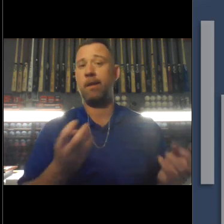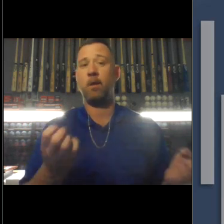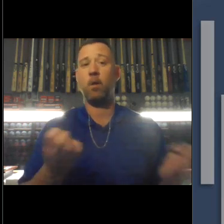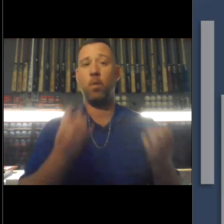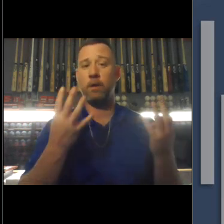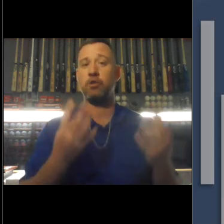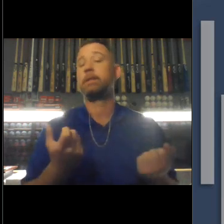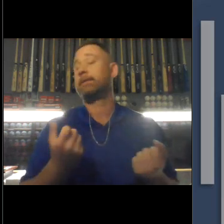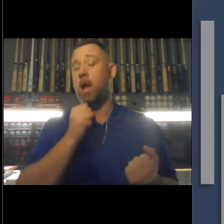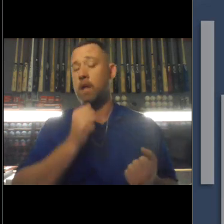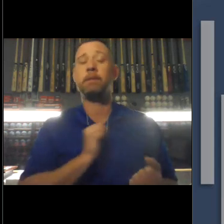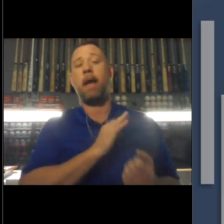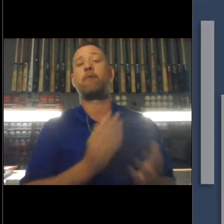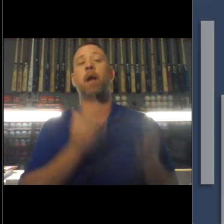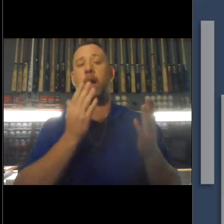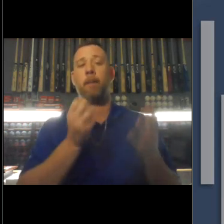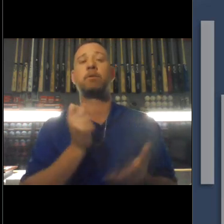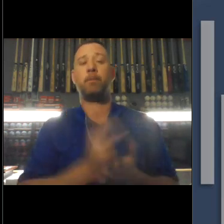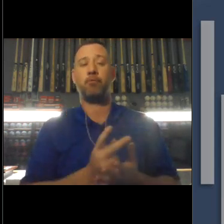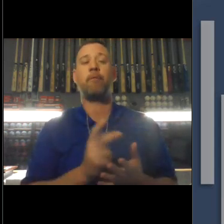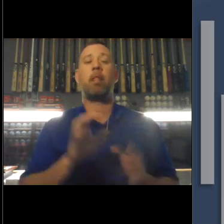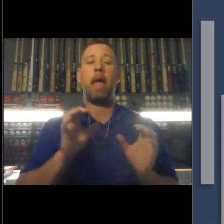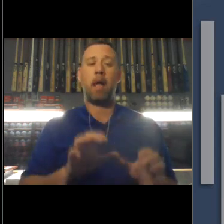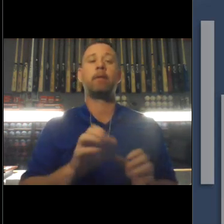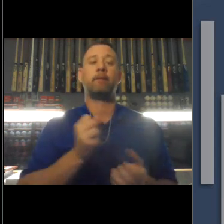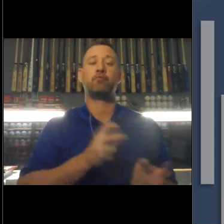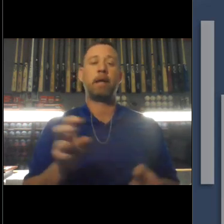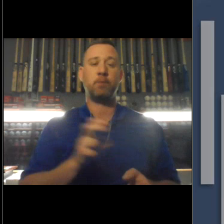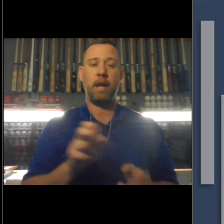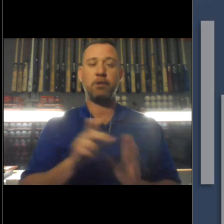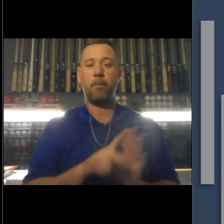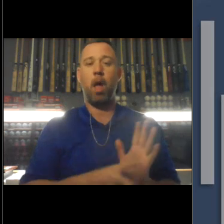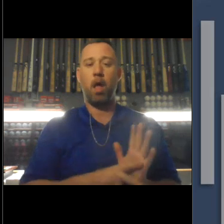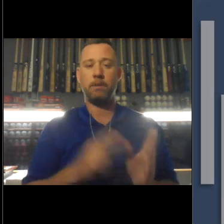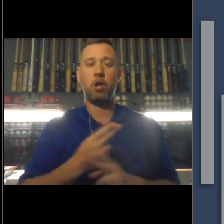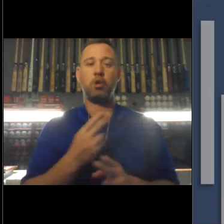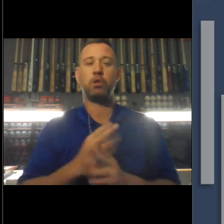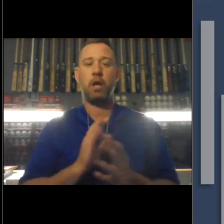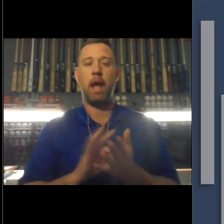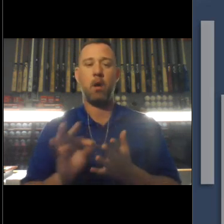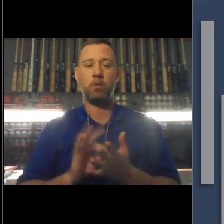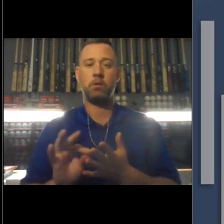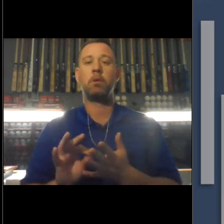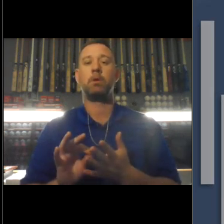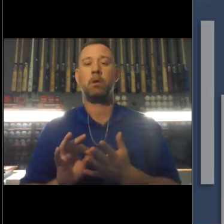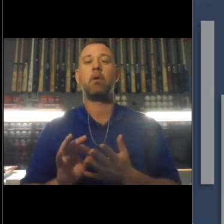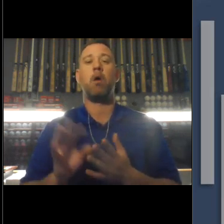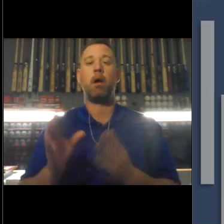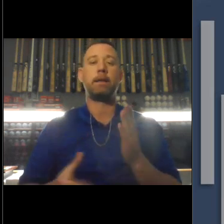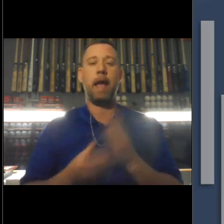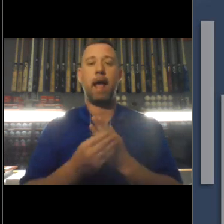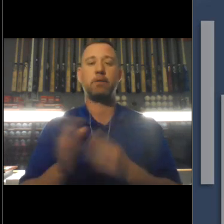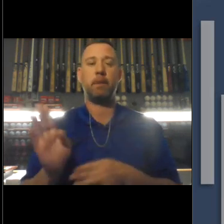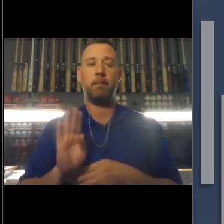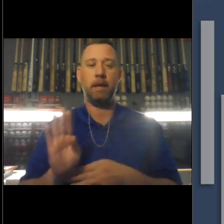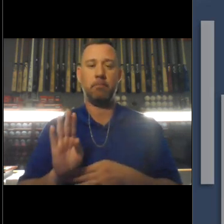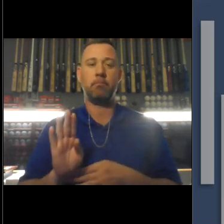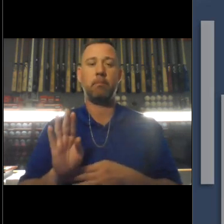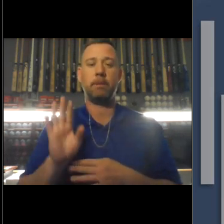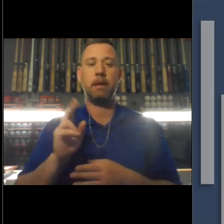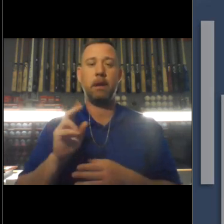staff recommends approval of the Active Transportation Program policy on user counts as shown on attachment B of tab